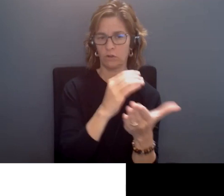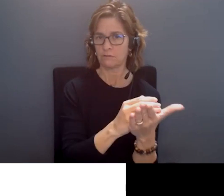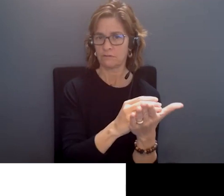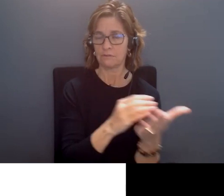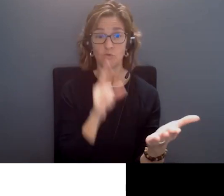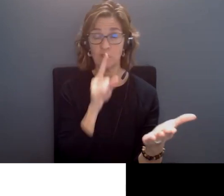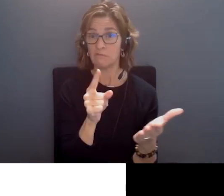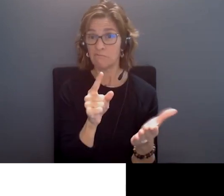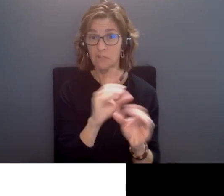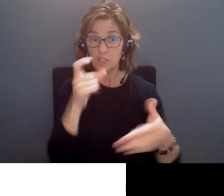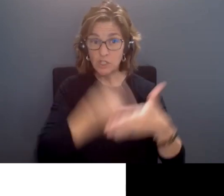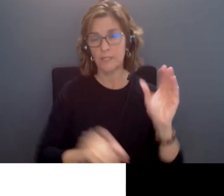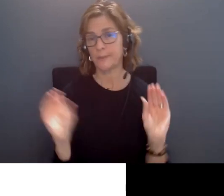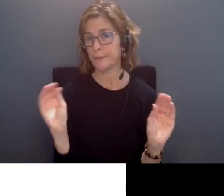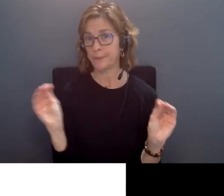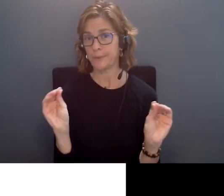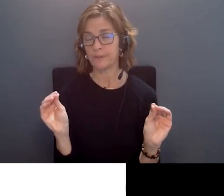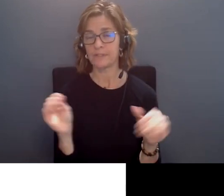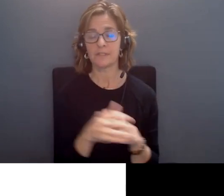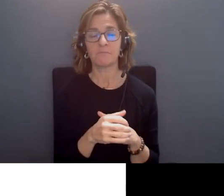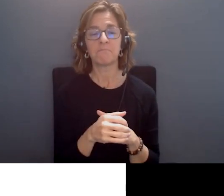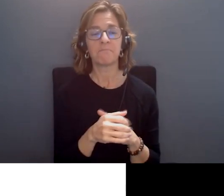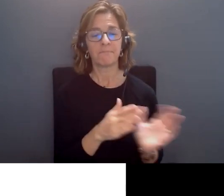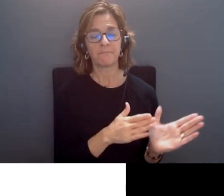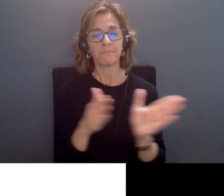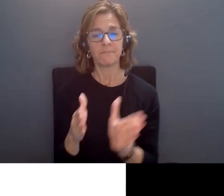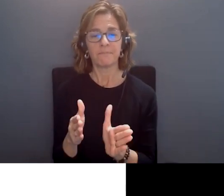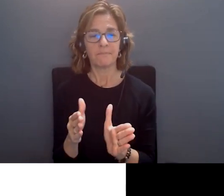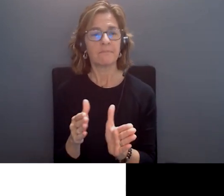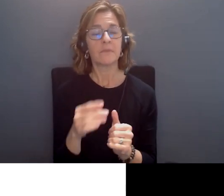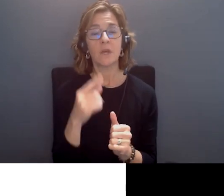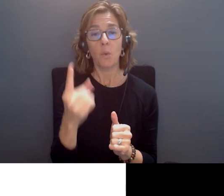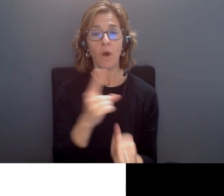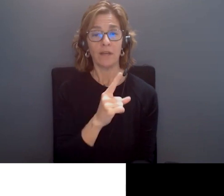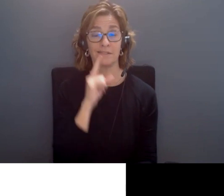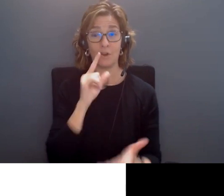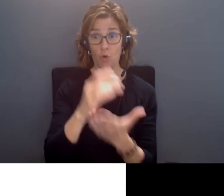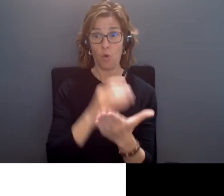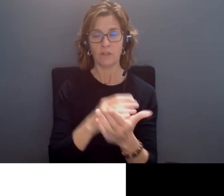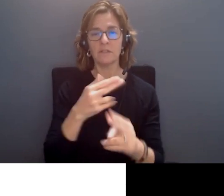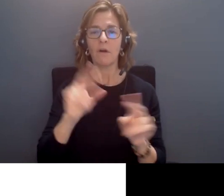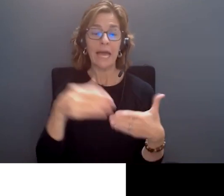A great course you might want to introduce employers to is Guiding Principles for a Great Fit.